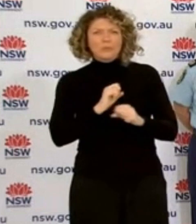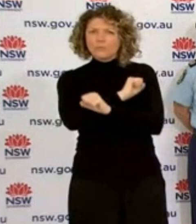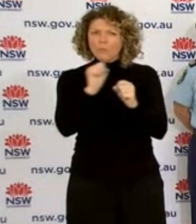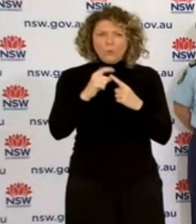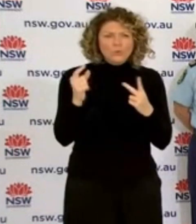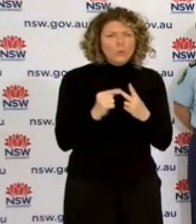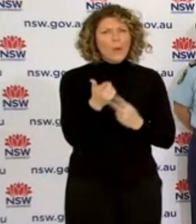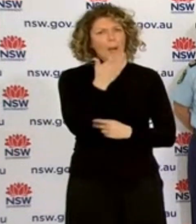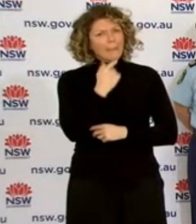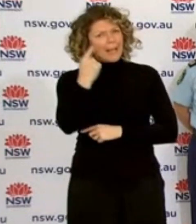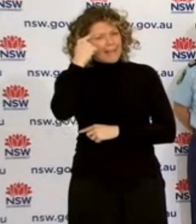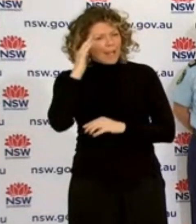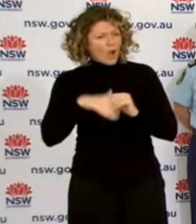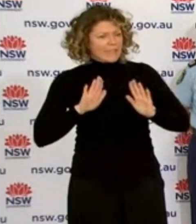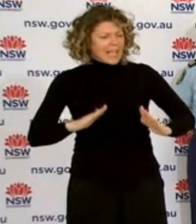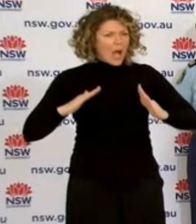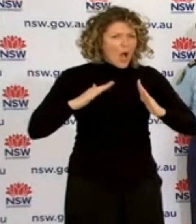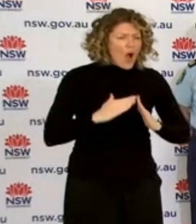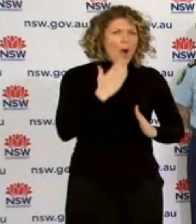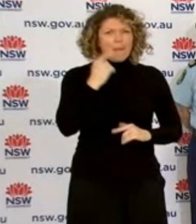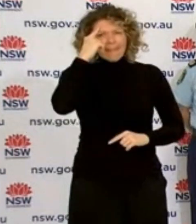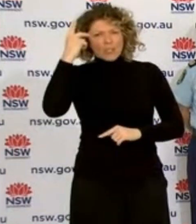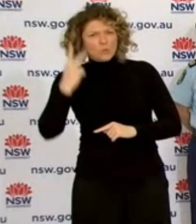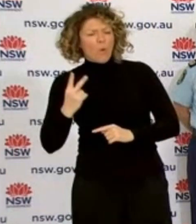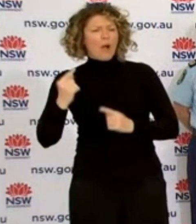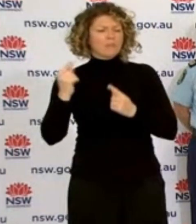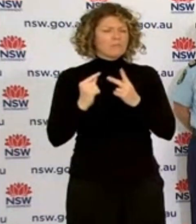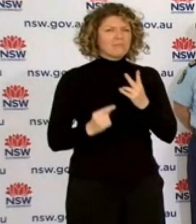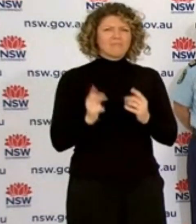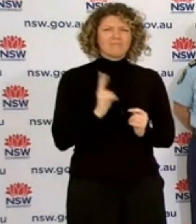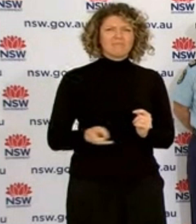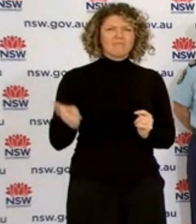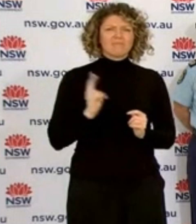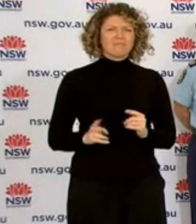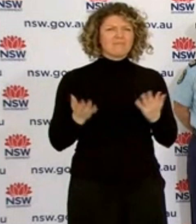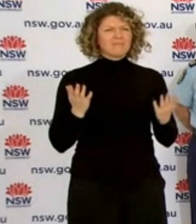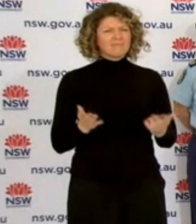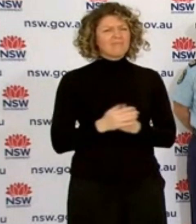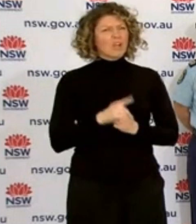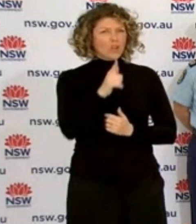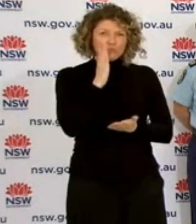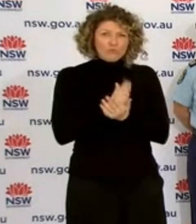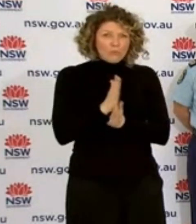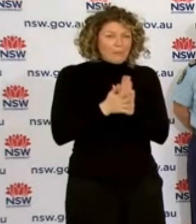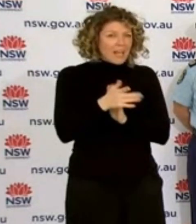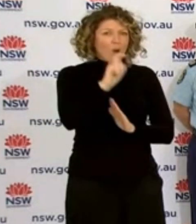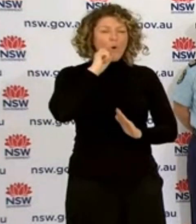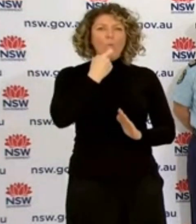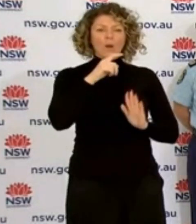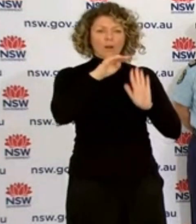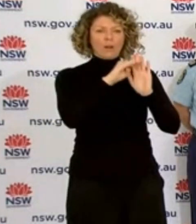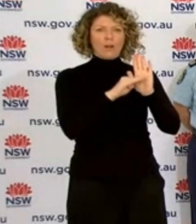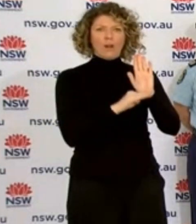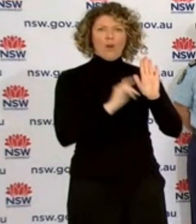the choices could be very serious. Given that, are you still honestly thinking about easing some restrictions for September